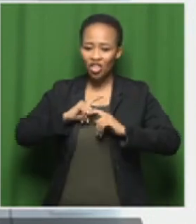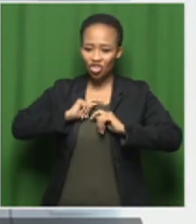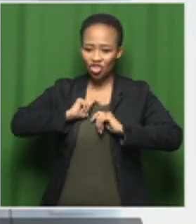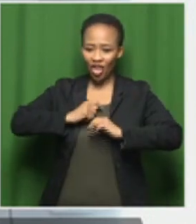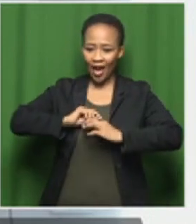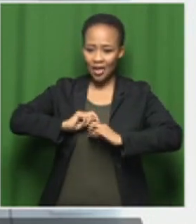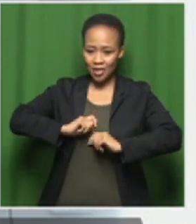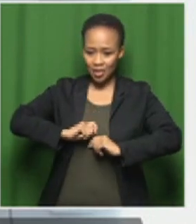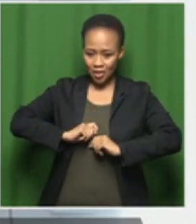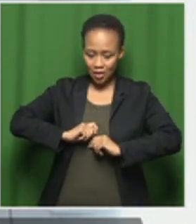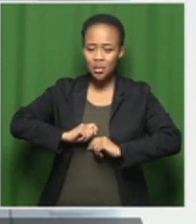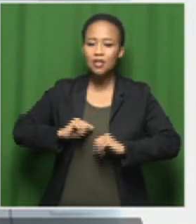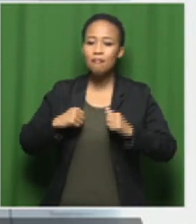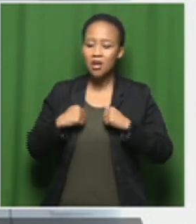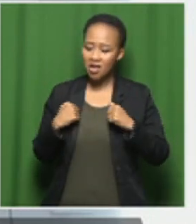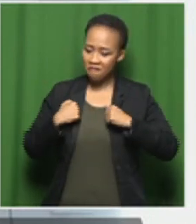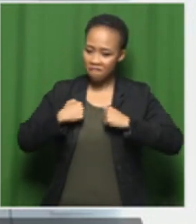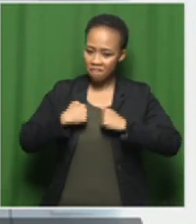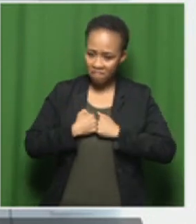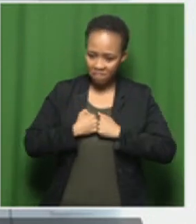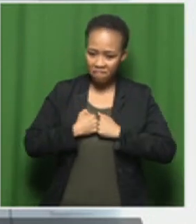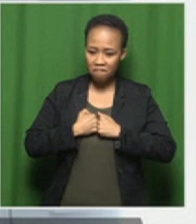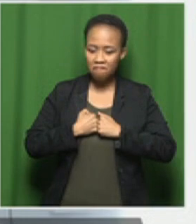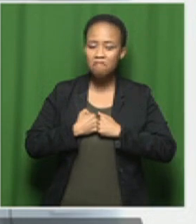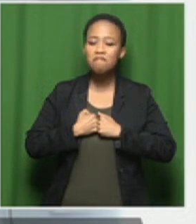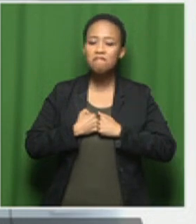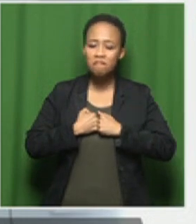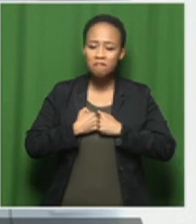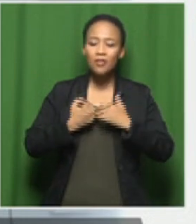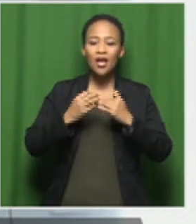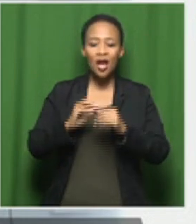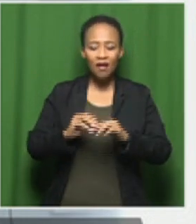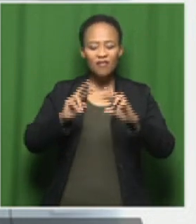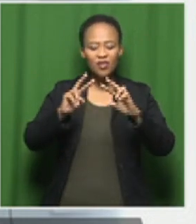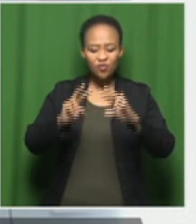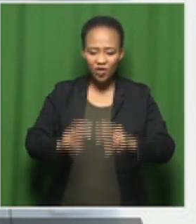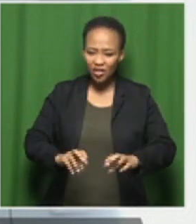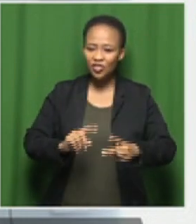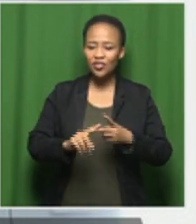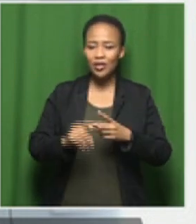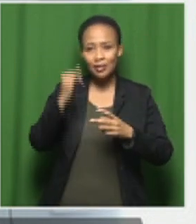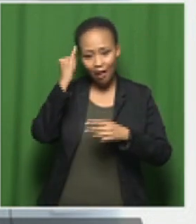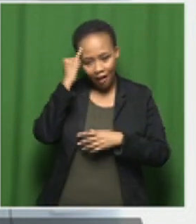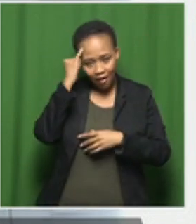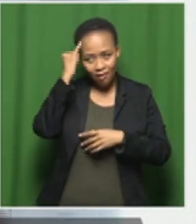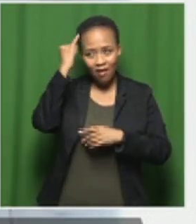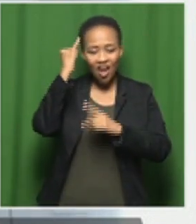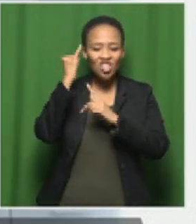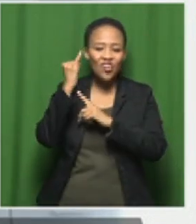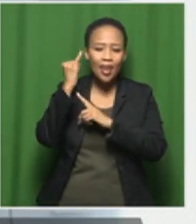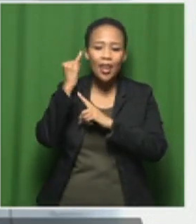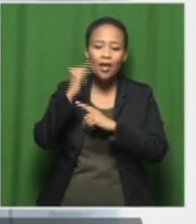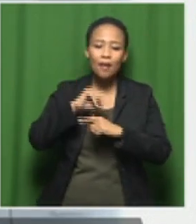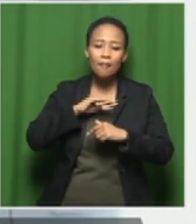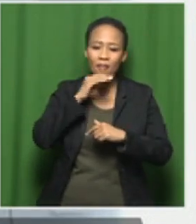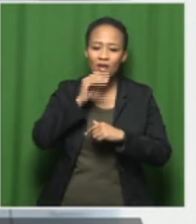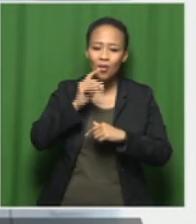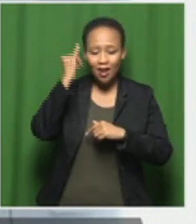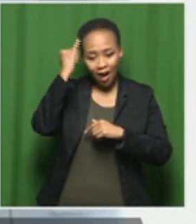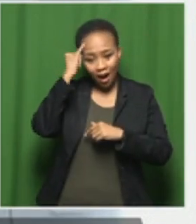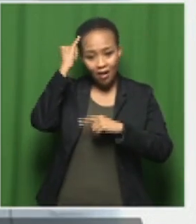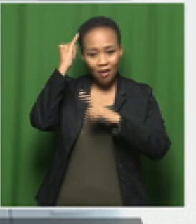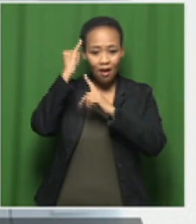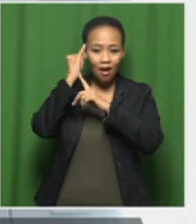the sort of weeks of research and ideation. It's the idea that you commission